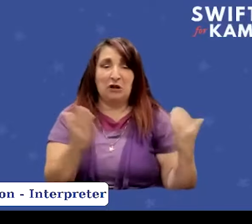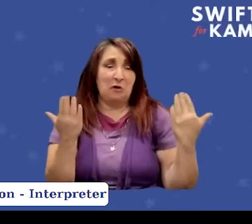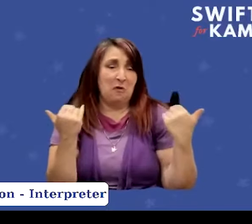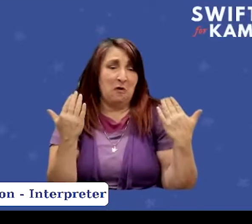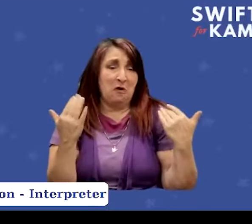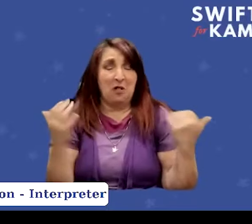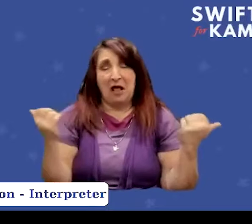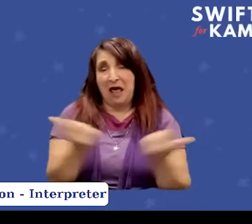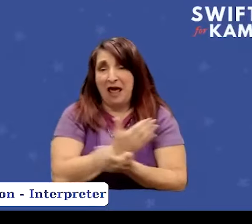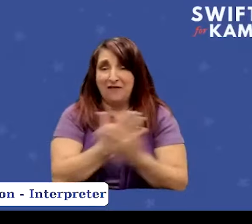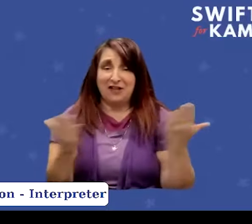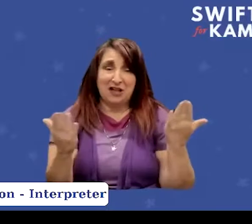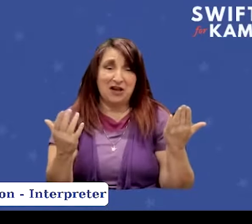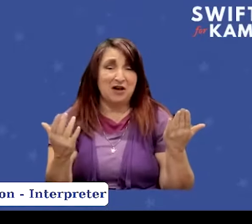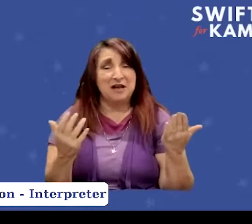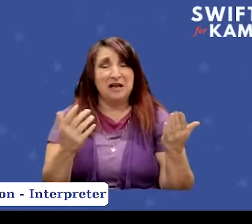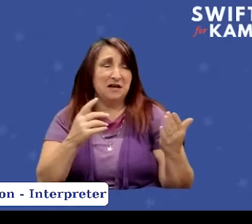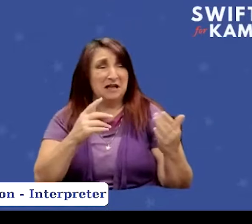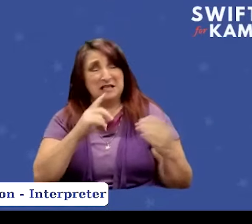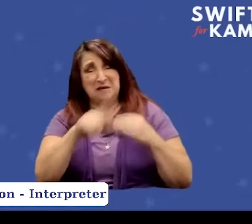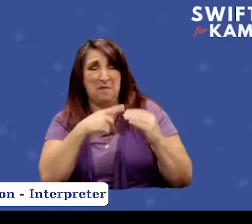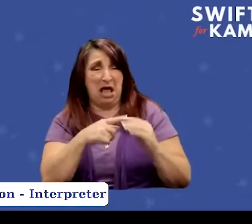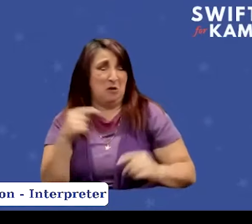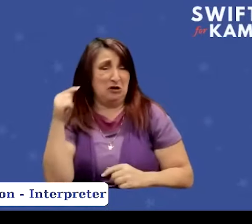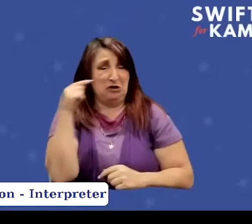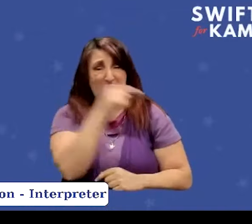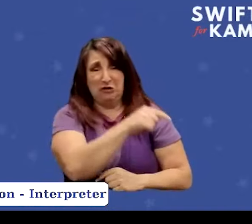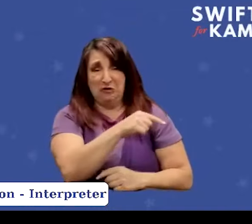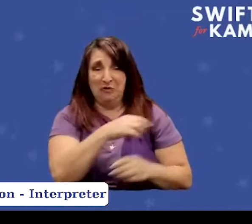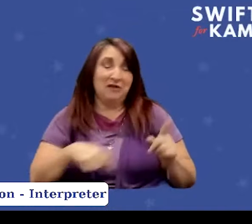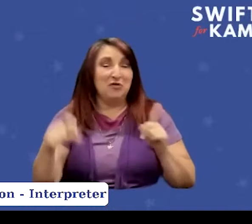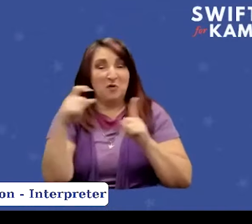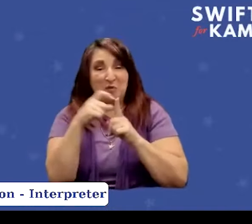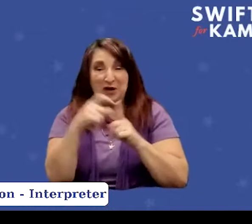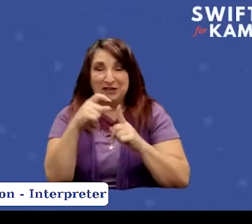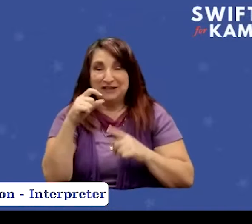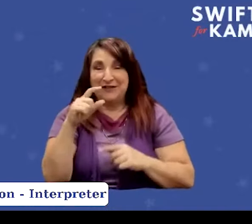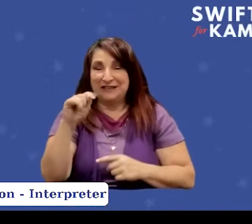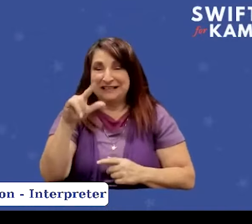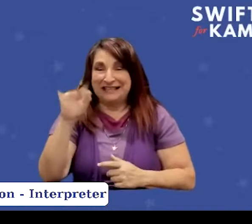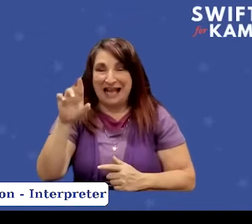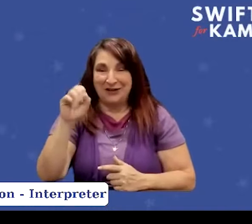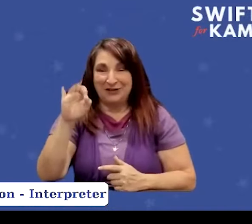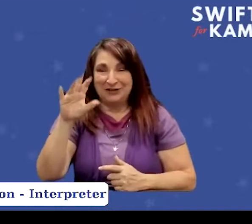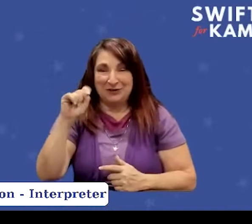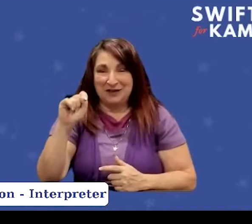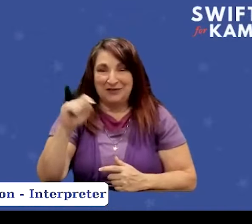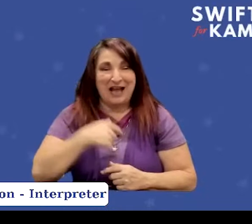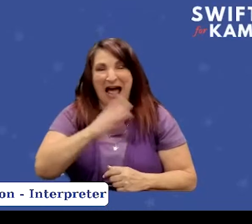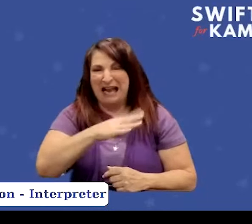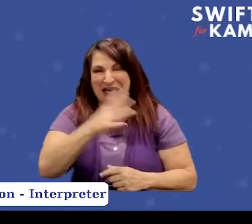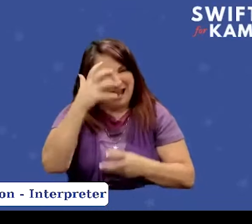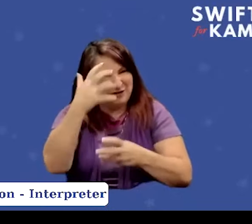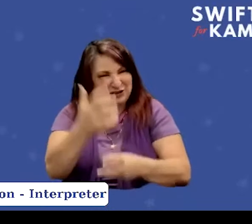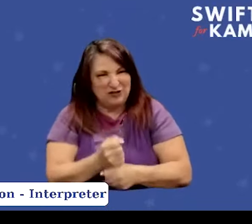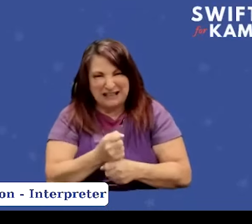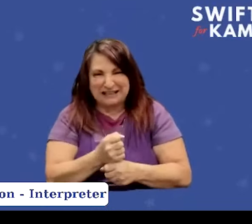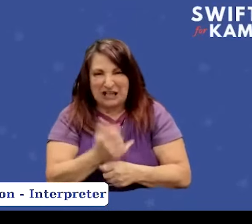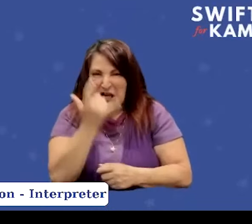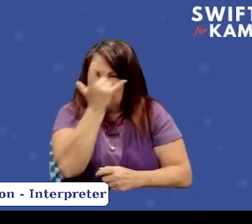revolves around you. In the words of Taylor Swift, I never trust a narcissist.